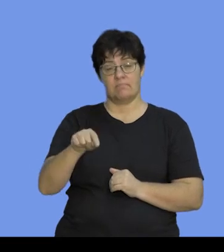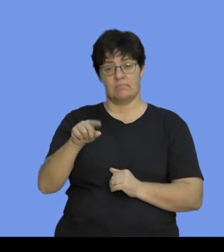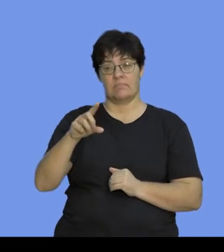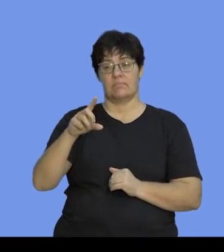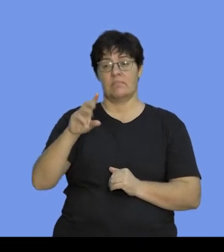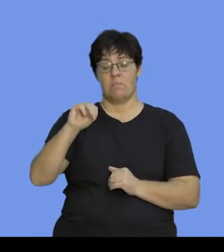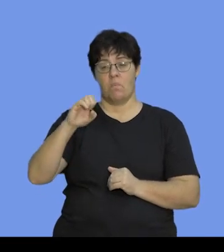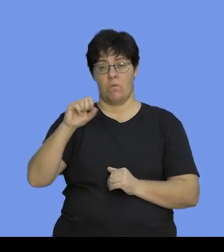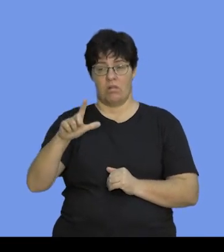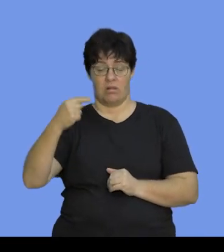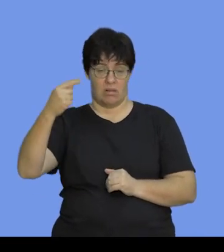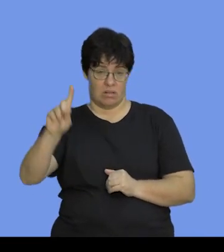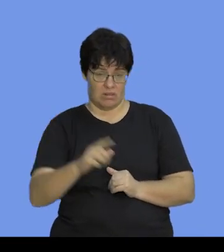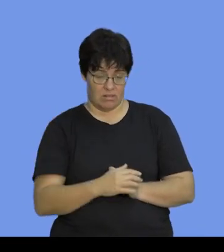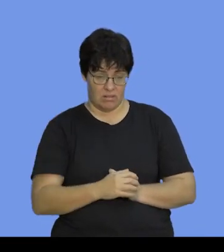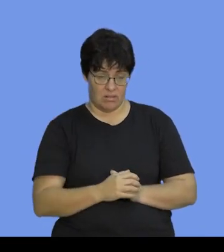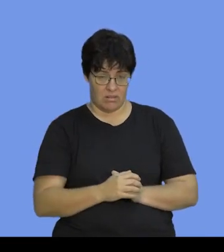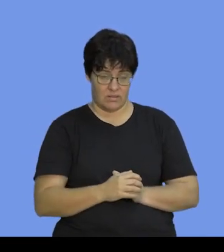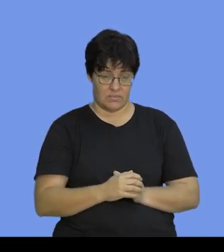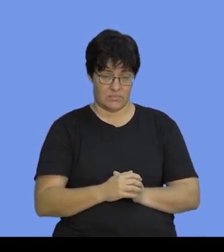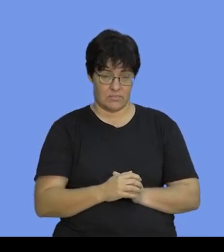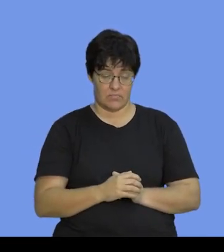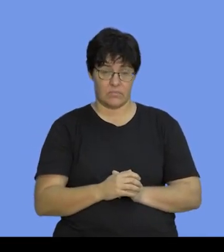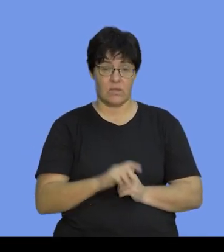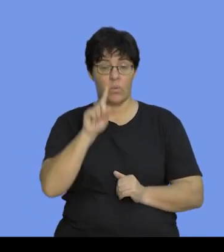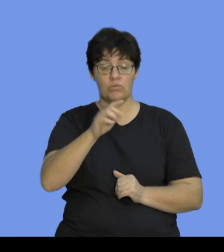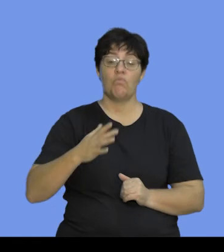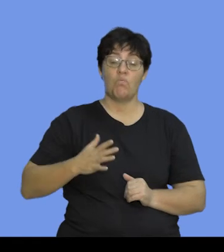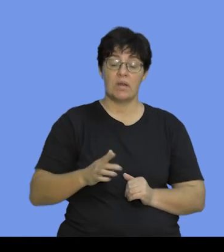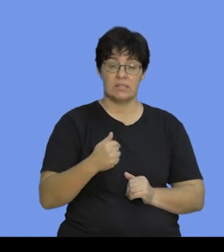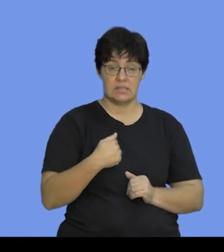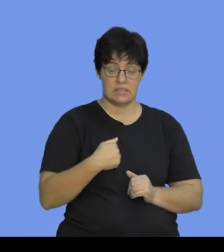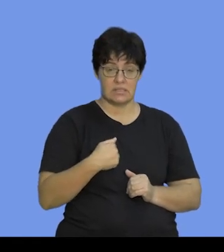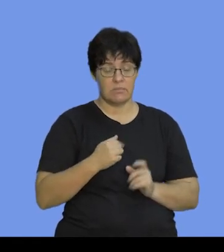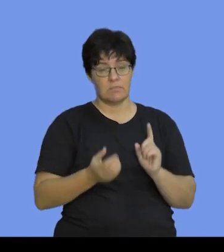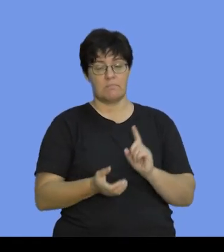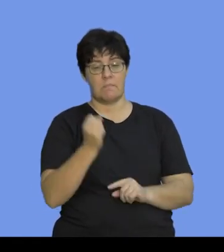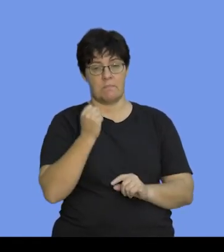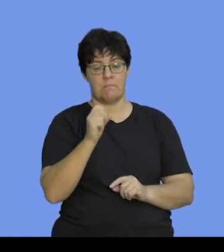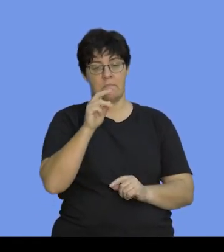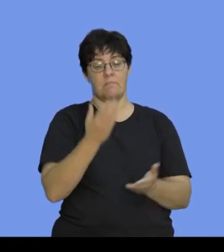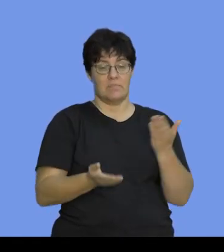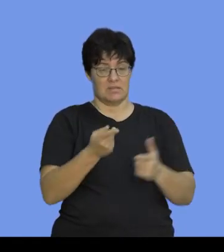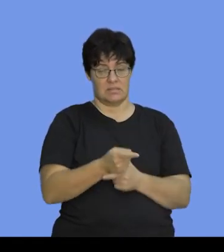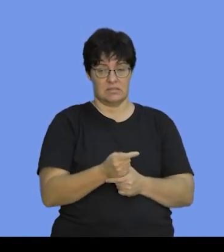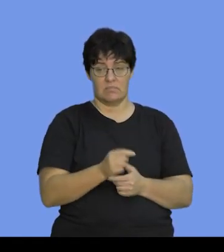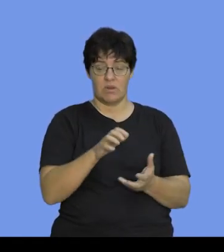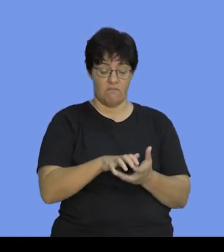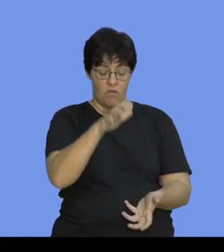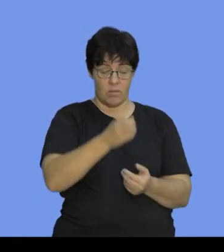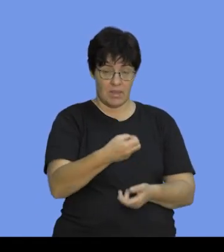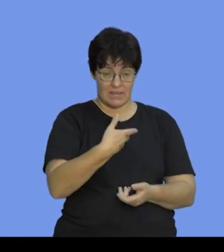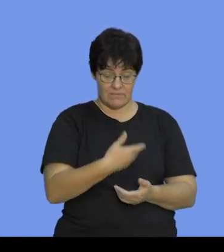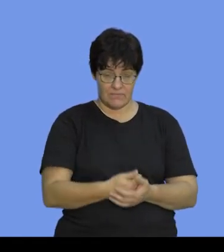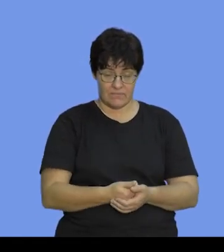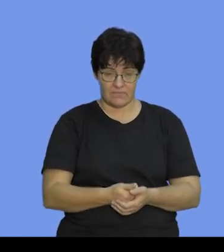per mole, right? So the question wants us to determine the mass, but the volume that is